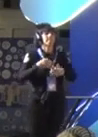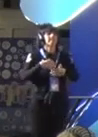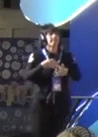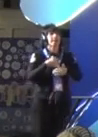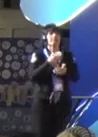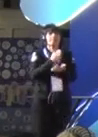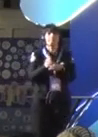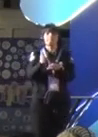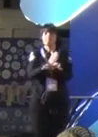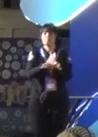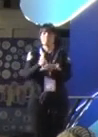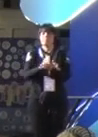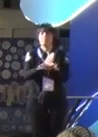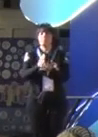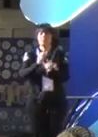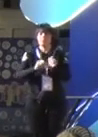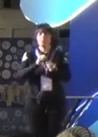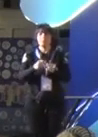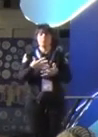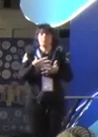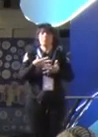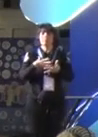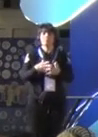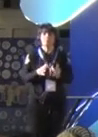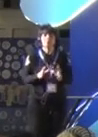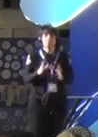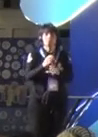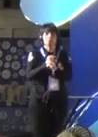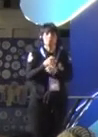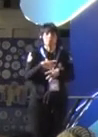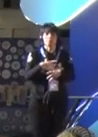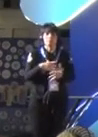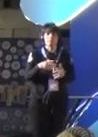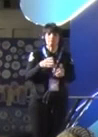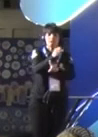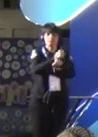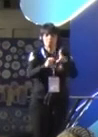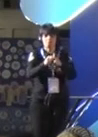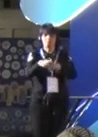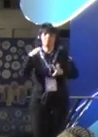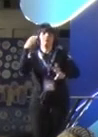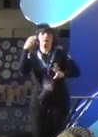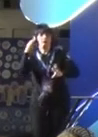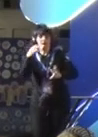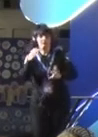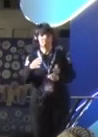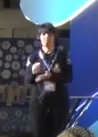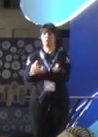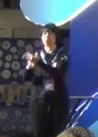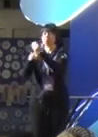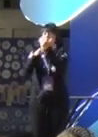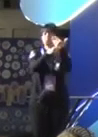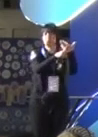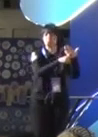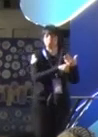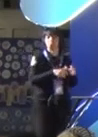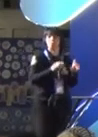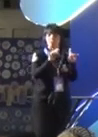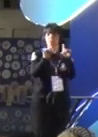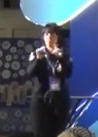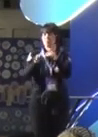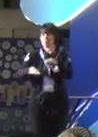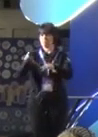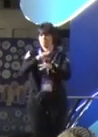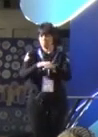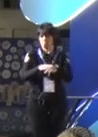science, academia on one side, general population, non-specialists on the other side. Because it's